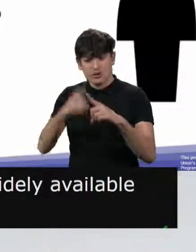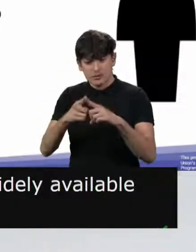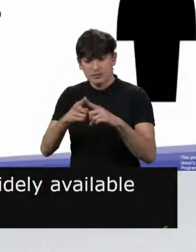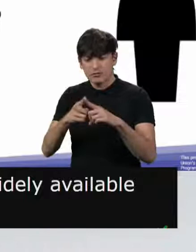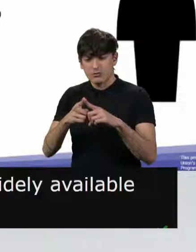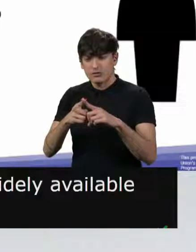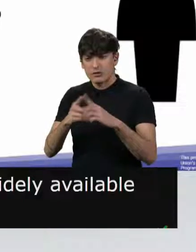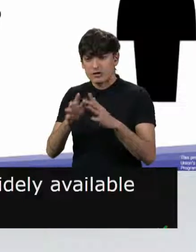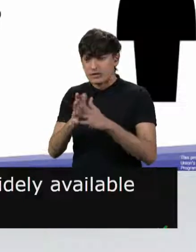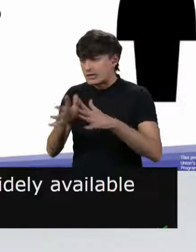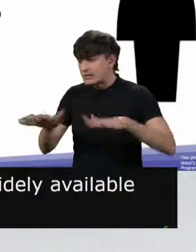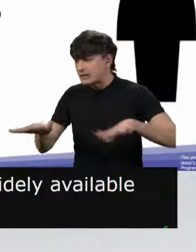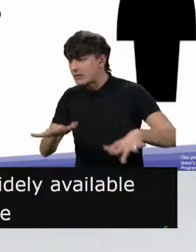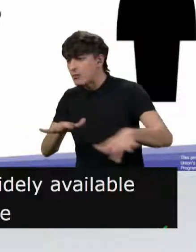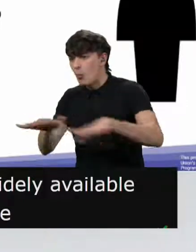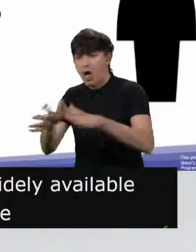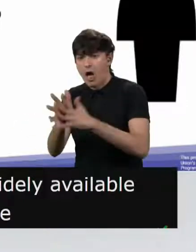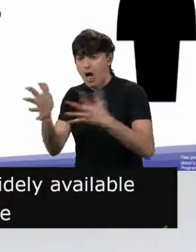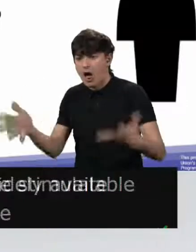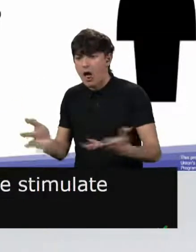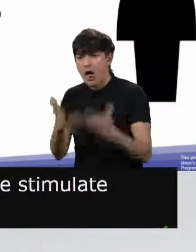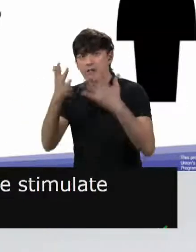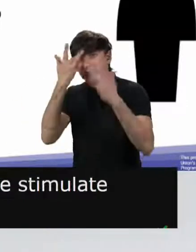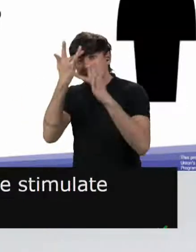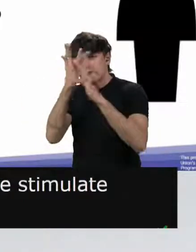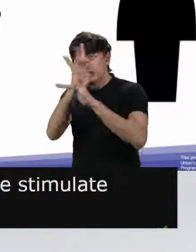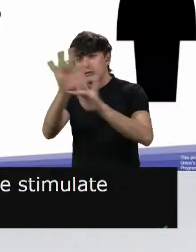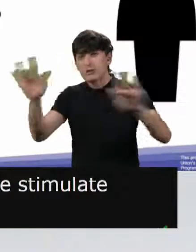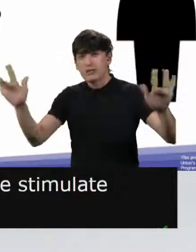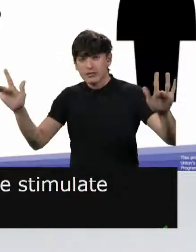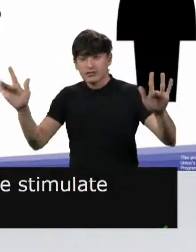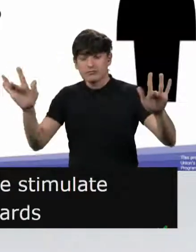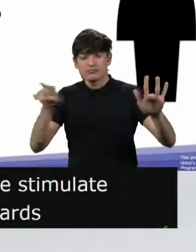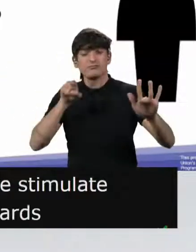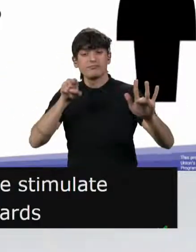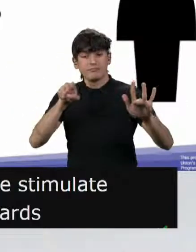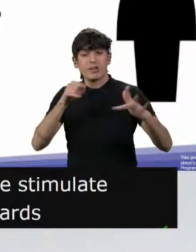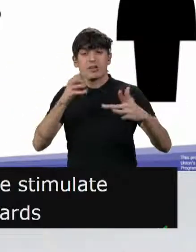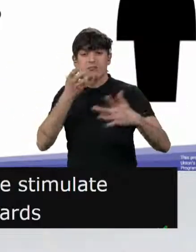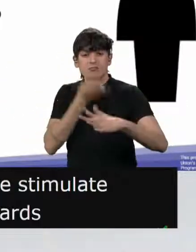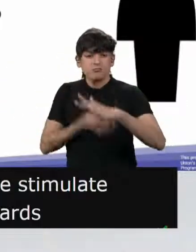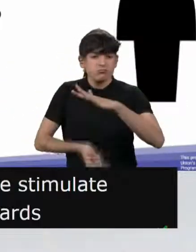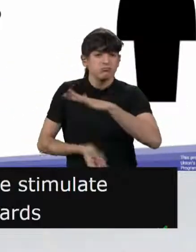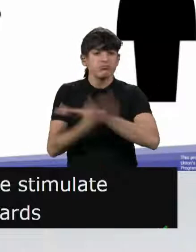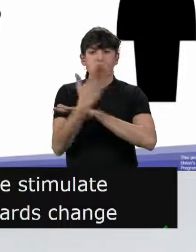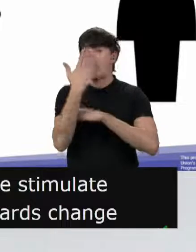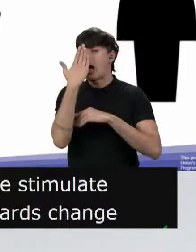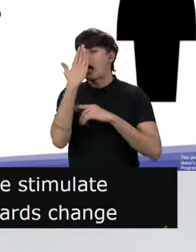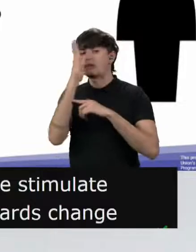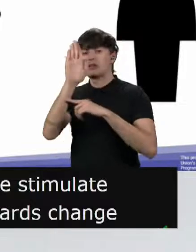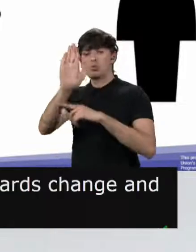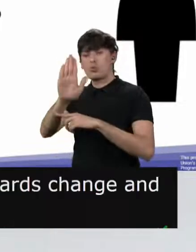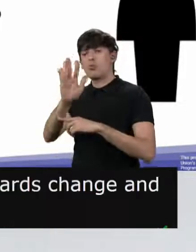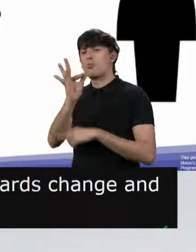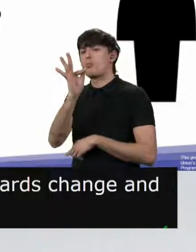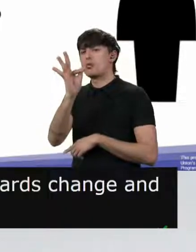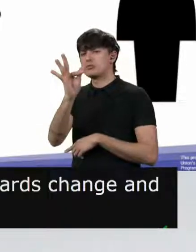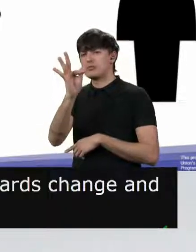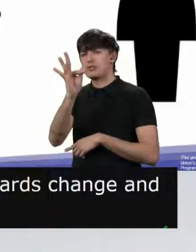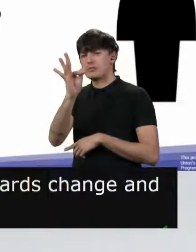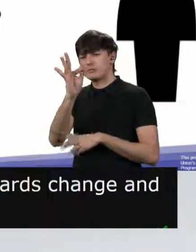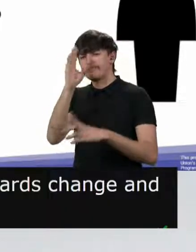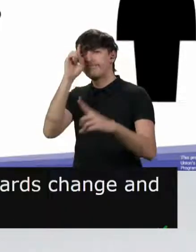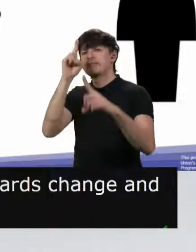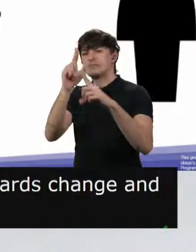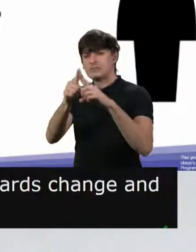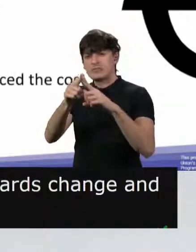awareness, we create more positive attitudes towards change and innovation. which makes those changes more likely